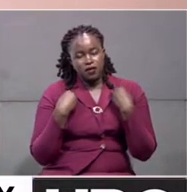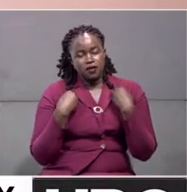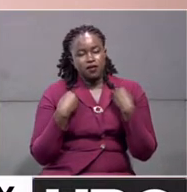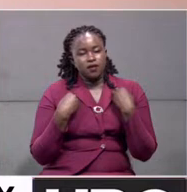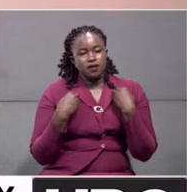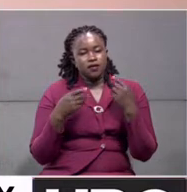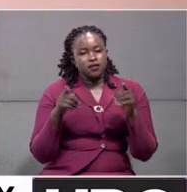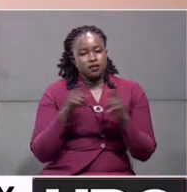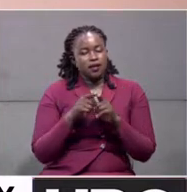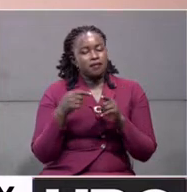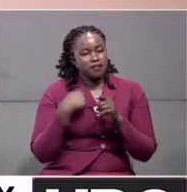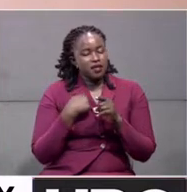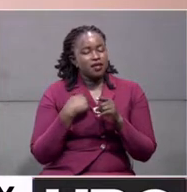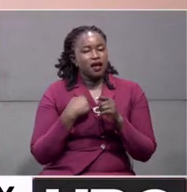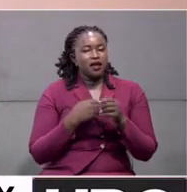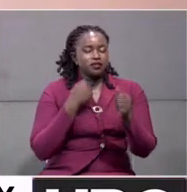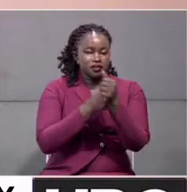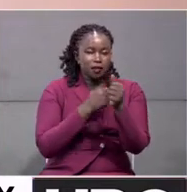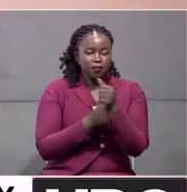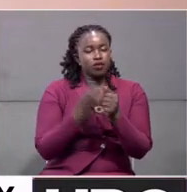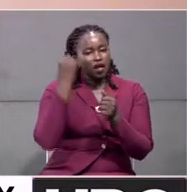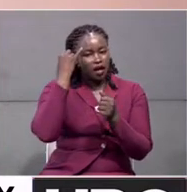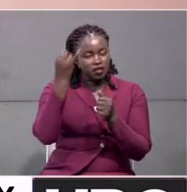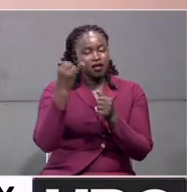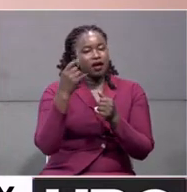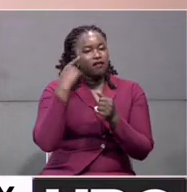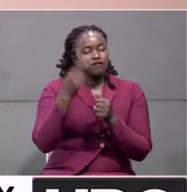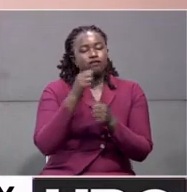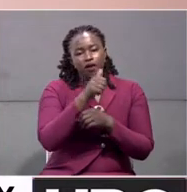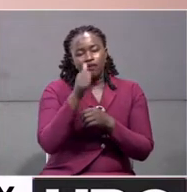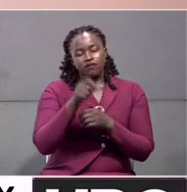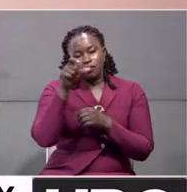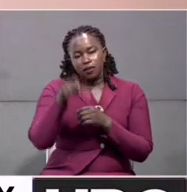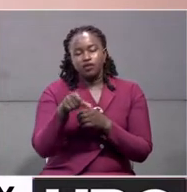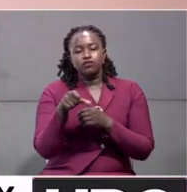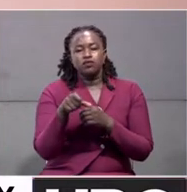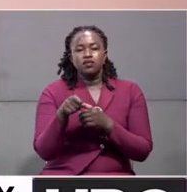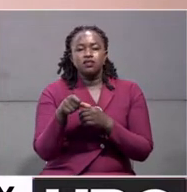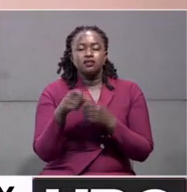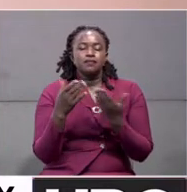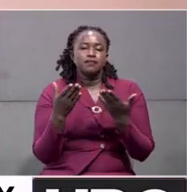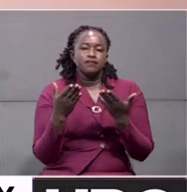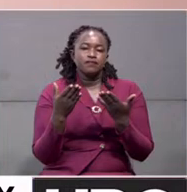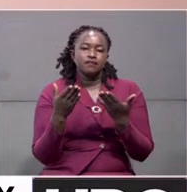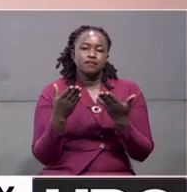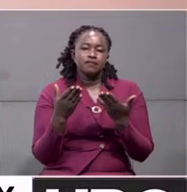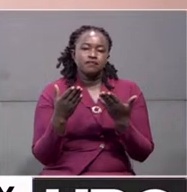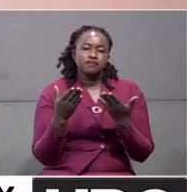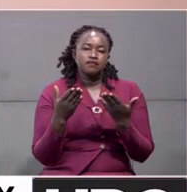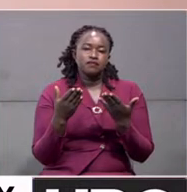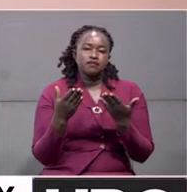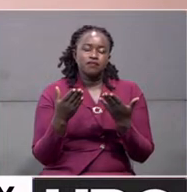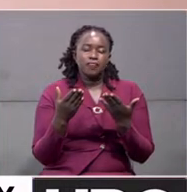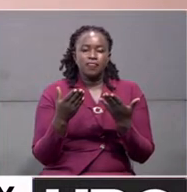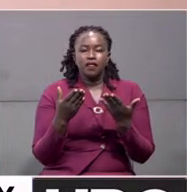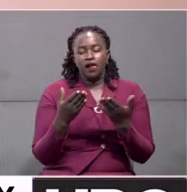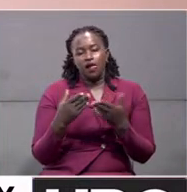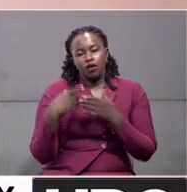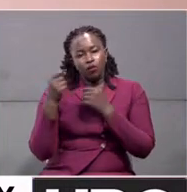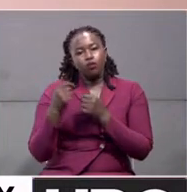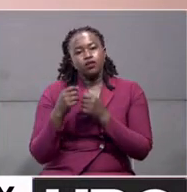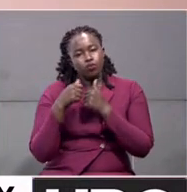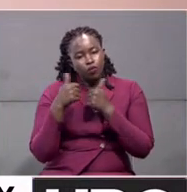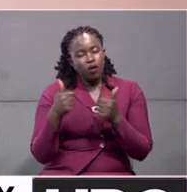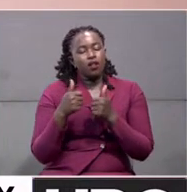I support the idea of everybody having the ball at home, because without a